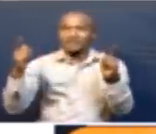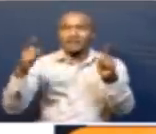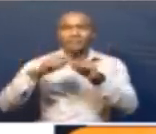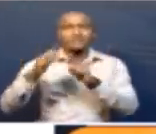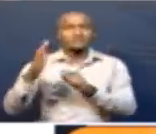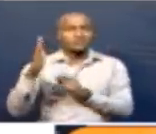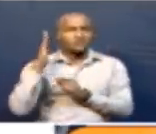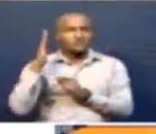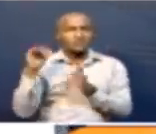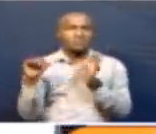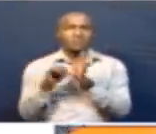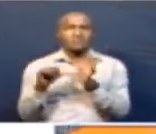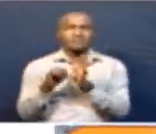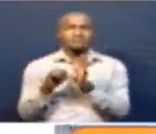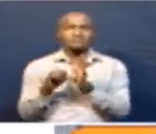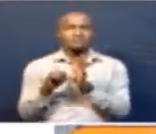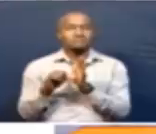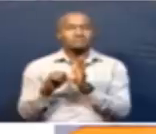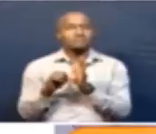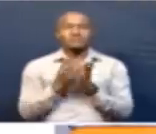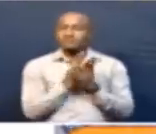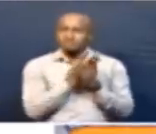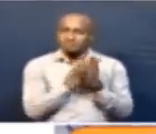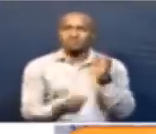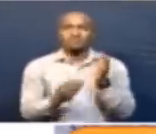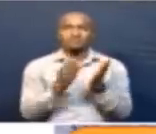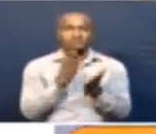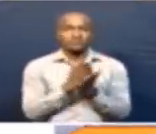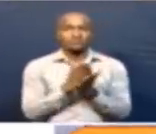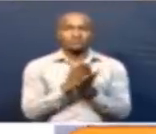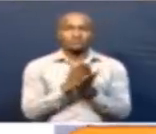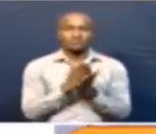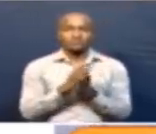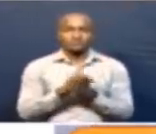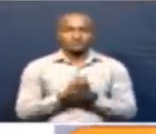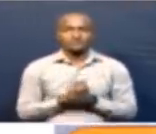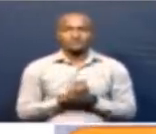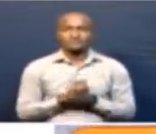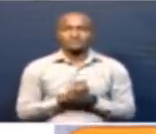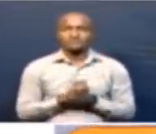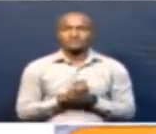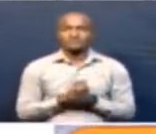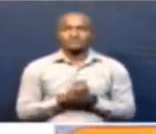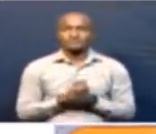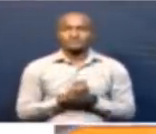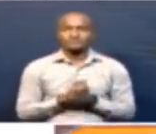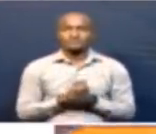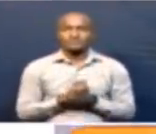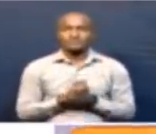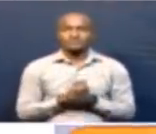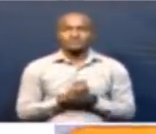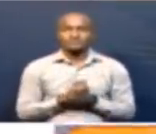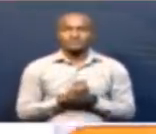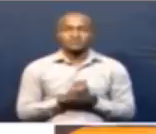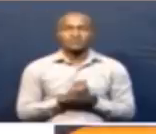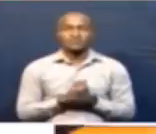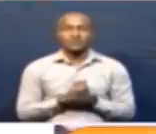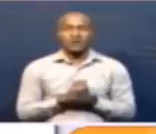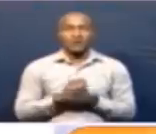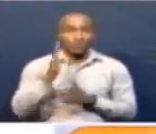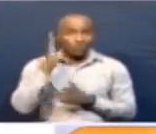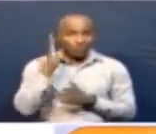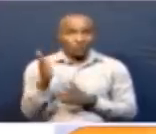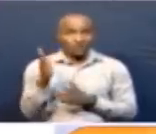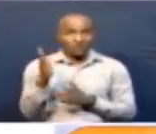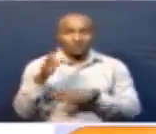labs. I think for us, we are very disappointed. That is all I can say as a parent. Yeah. We will be trying to get a bit